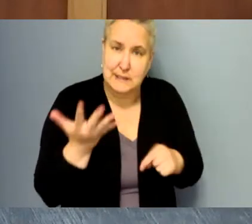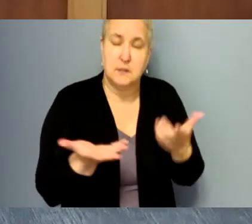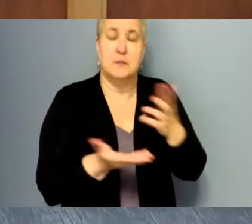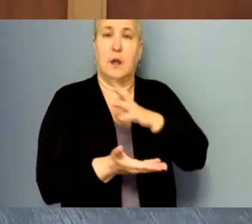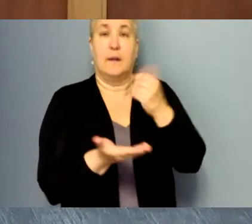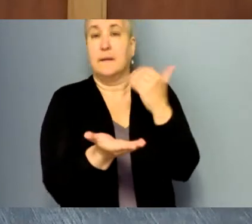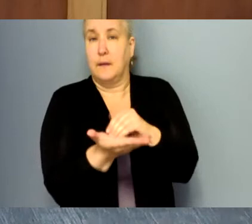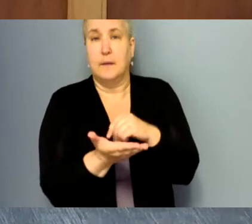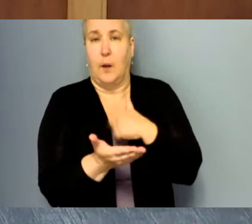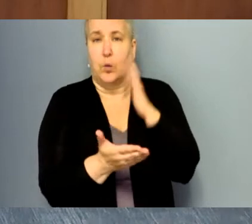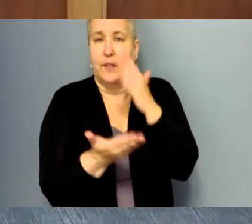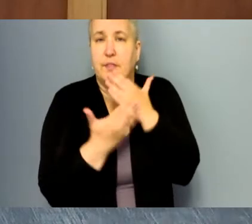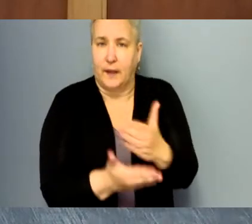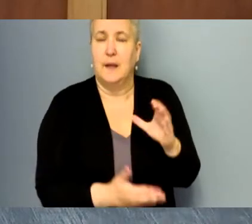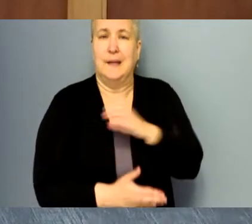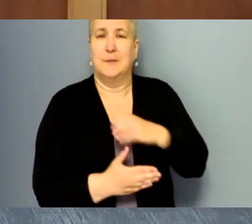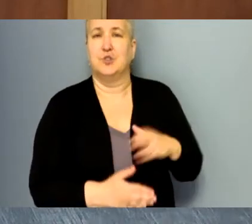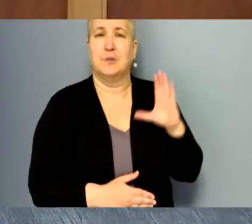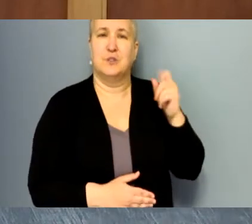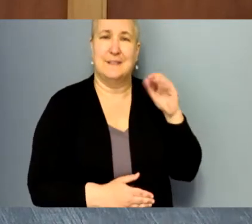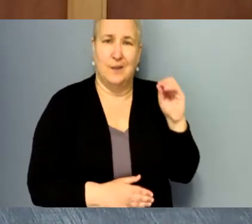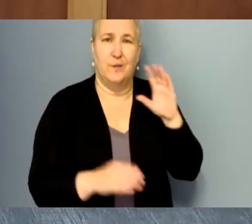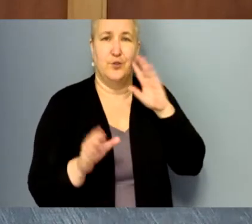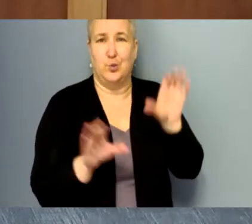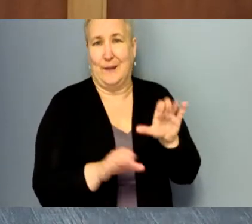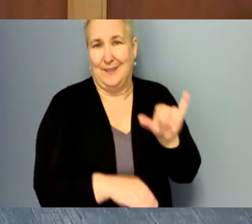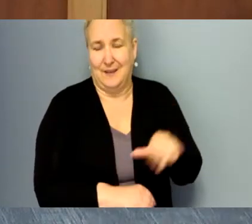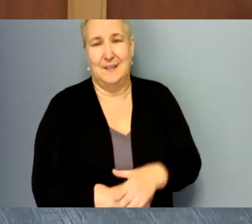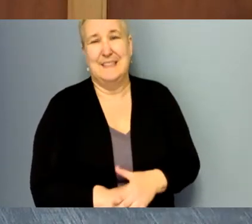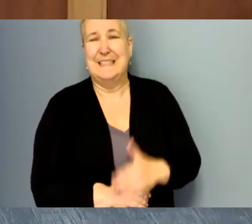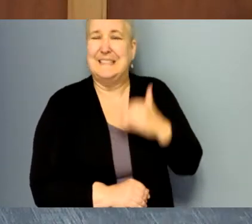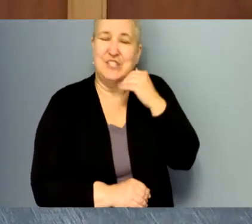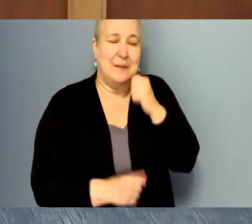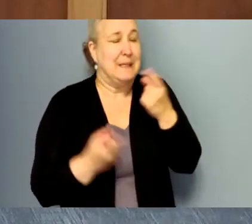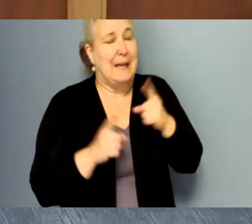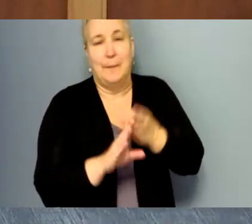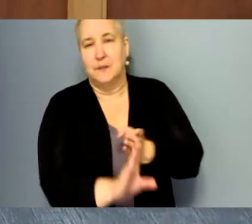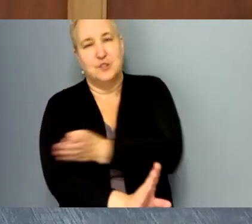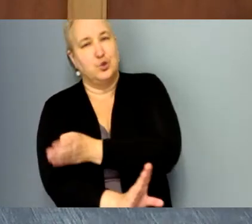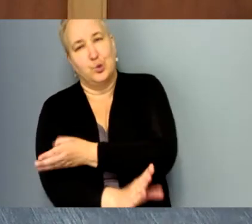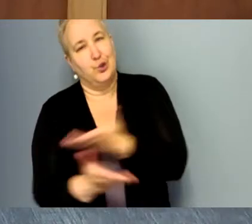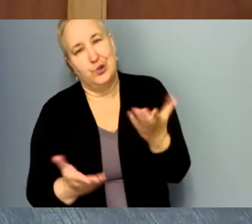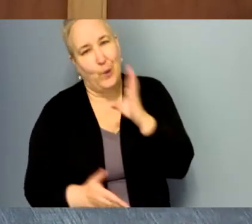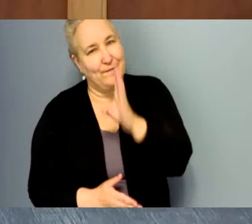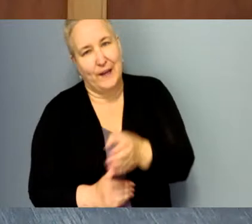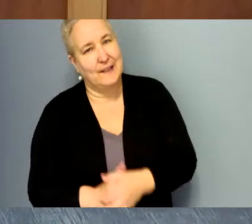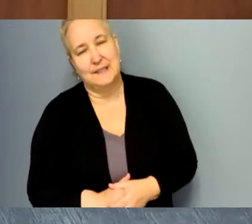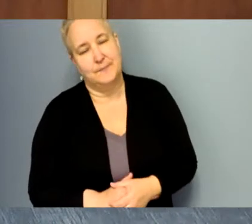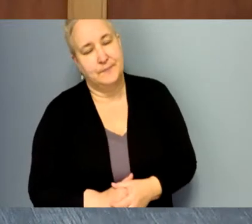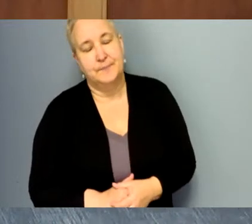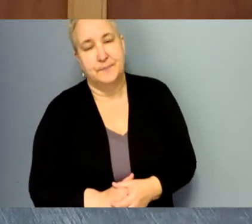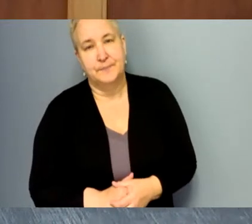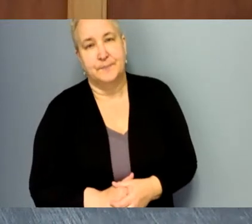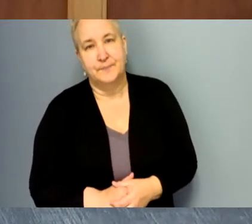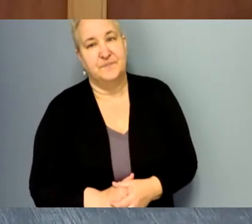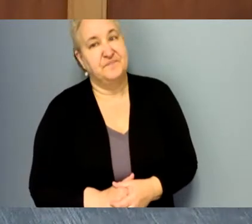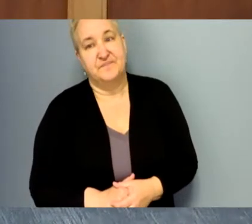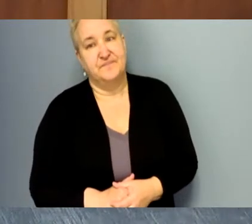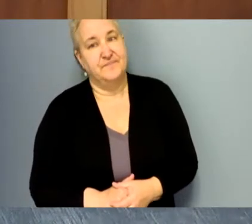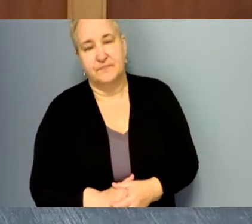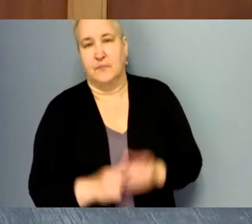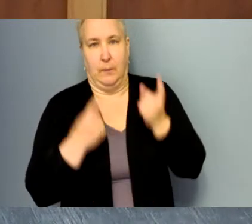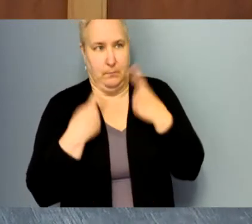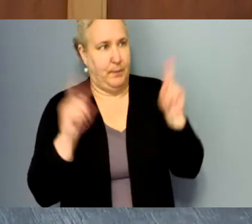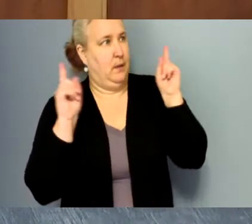And again, I'll thank Commissioner Segle for doing that. It's a shame it didn't happen sooner, quite frankly. But finally